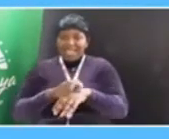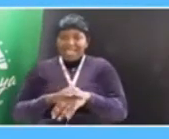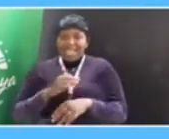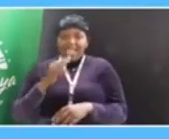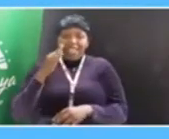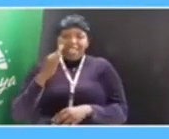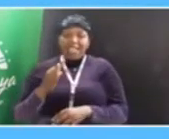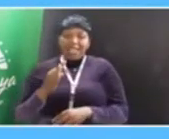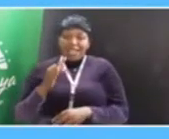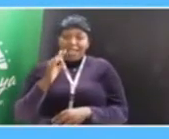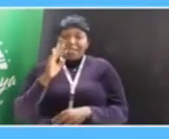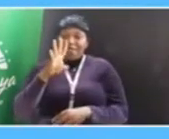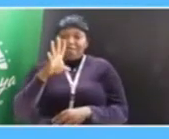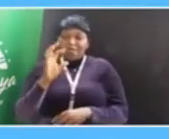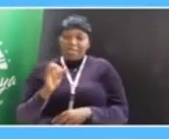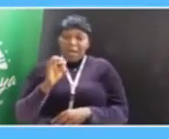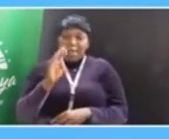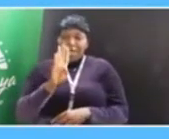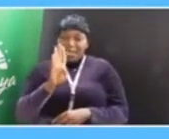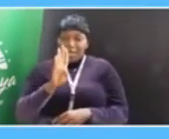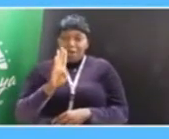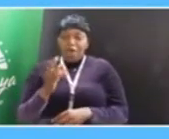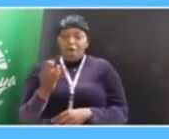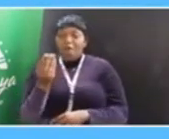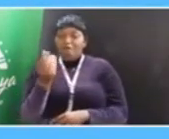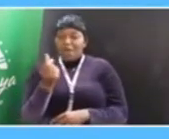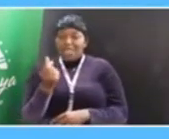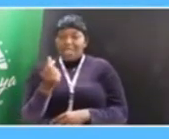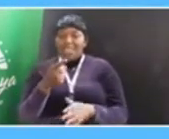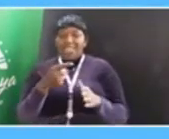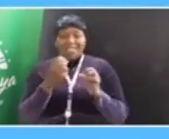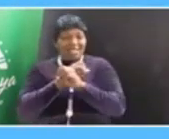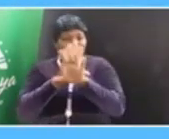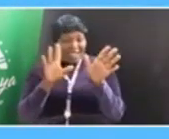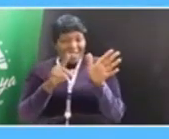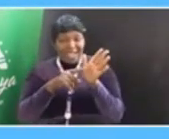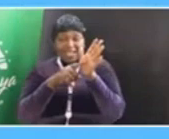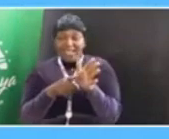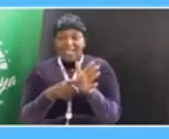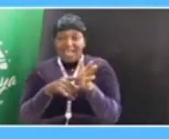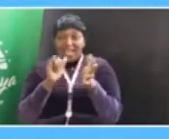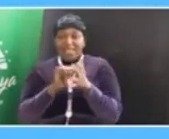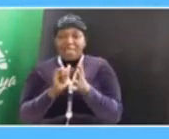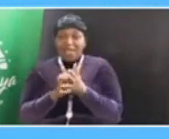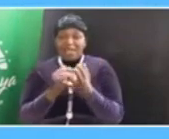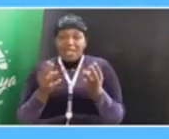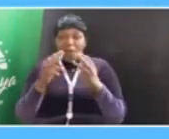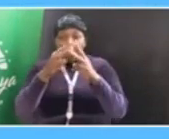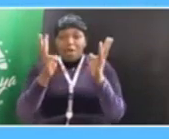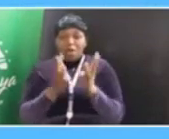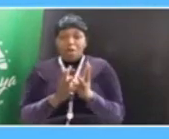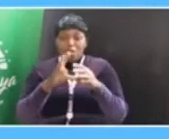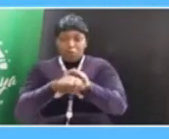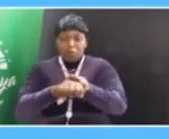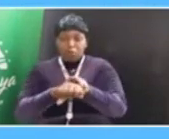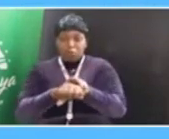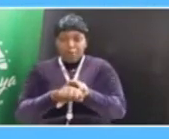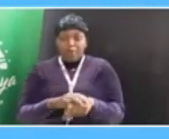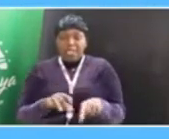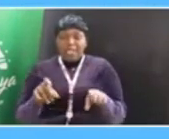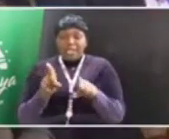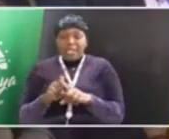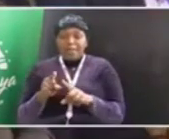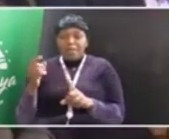350 billion in revenue, a clear indicator of our global appeal. On